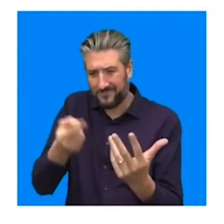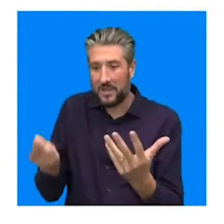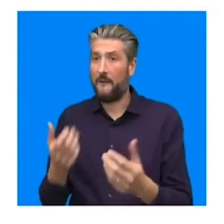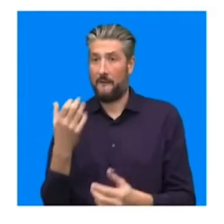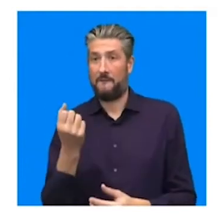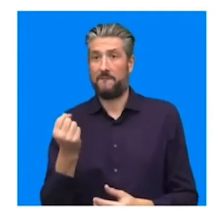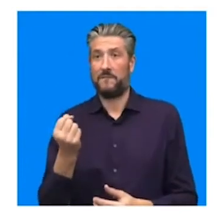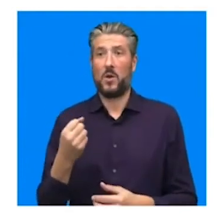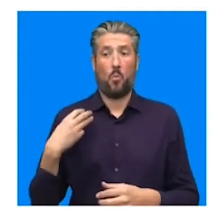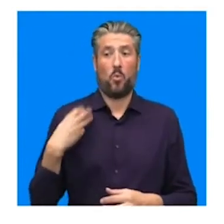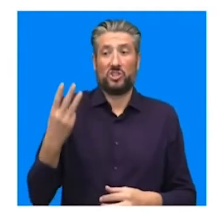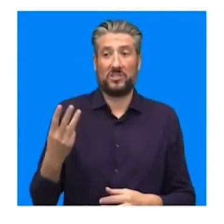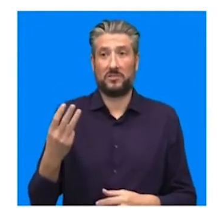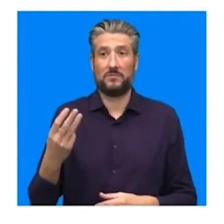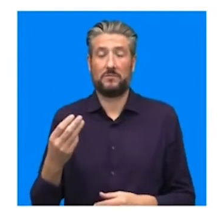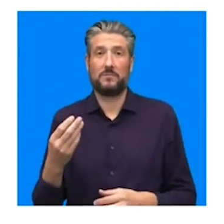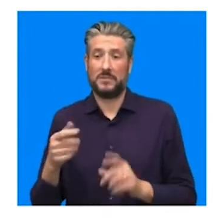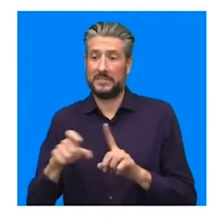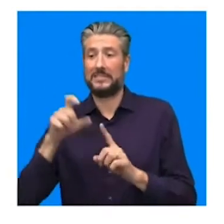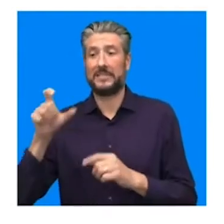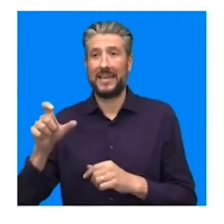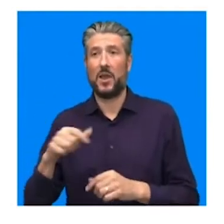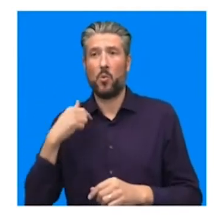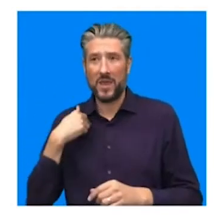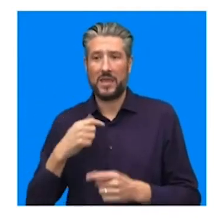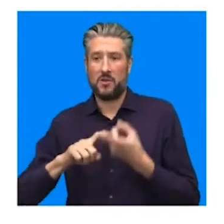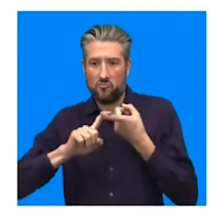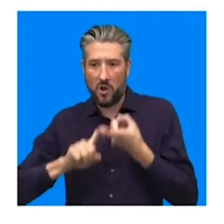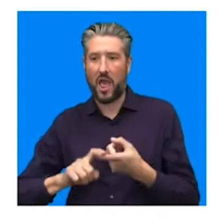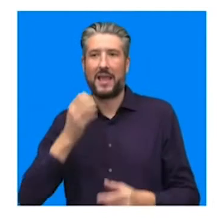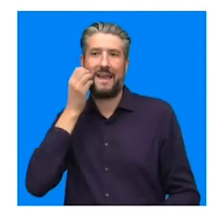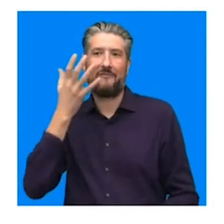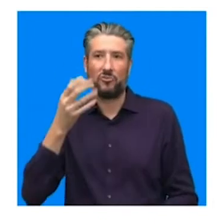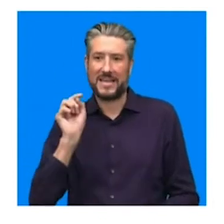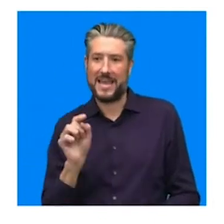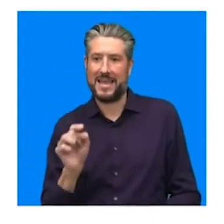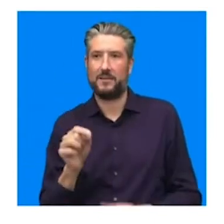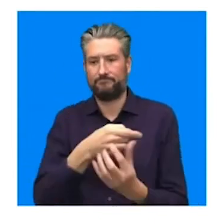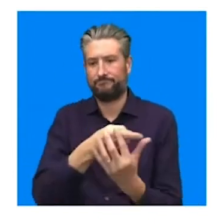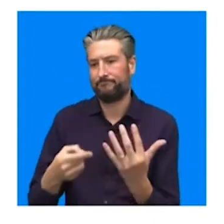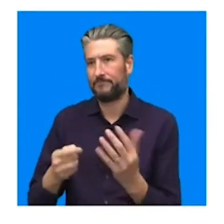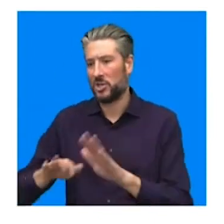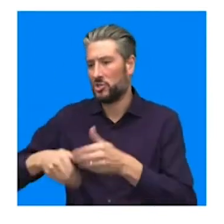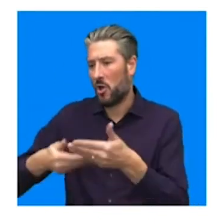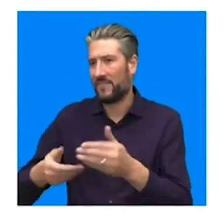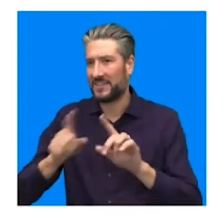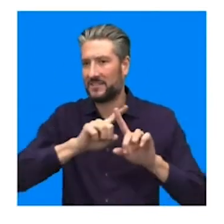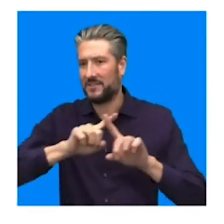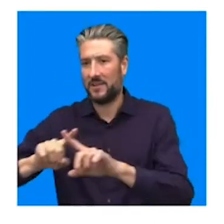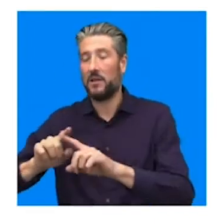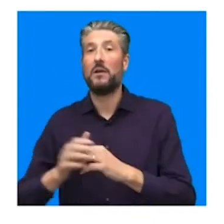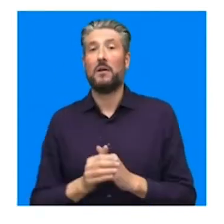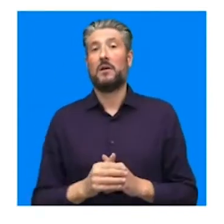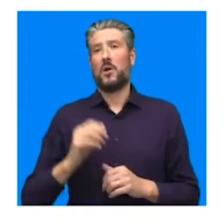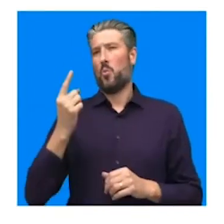services that we all rely on every day. In fact, and Commissioner Calise can